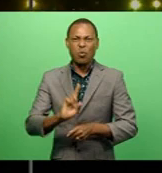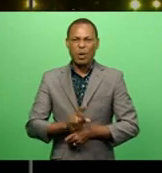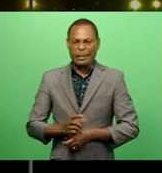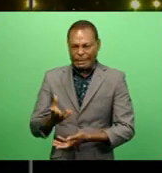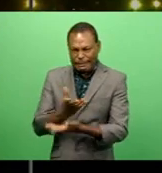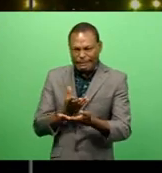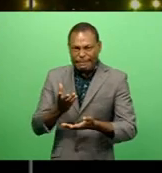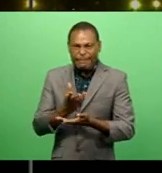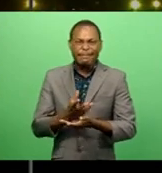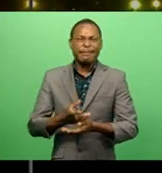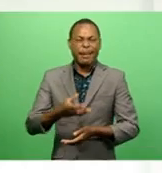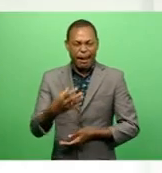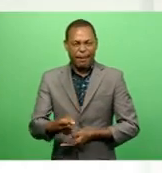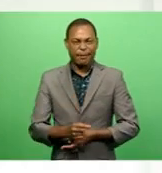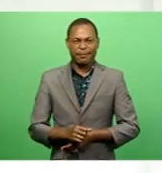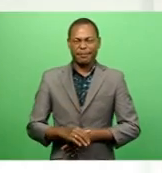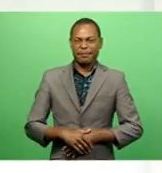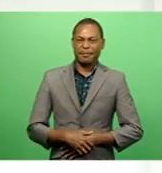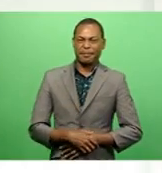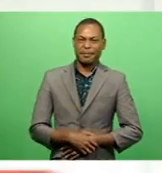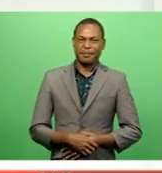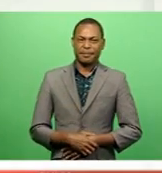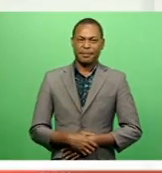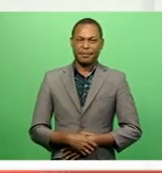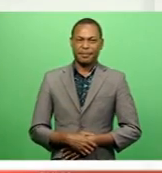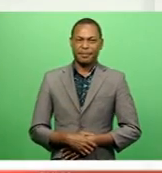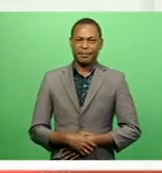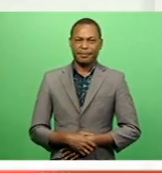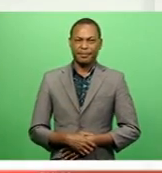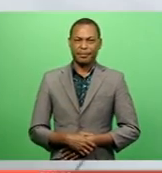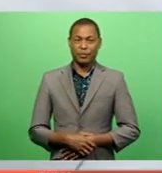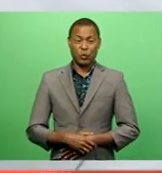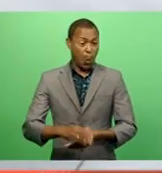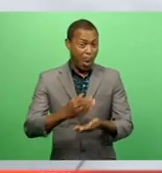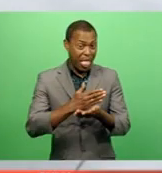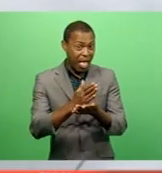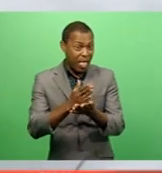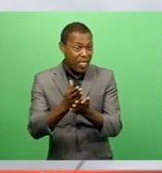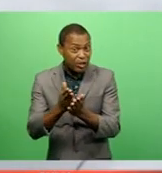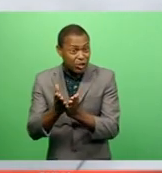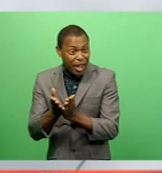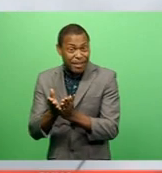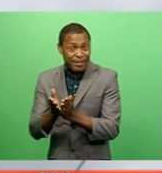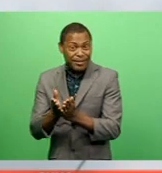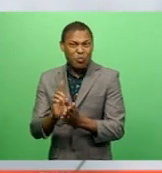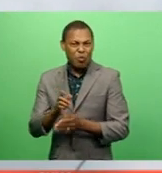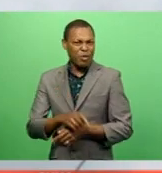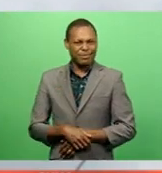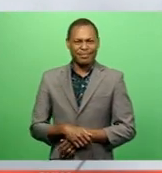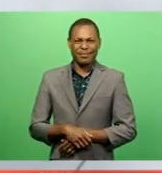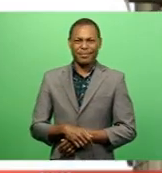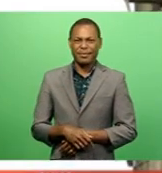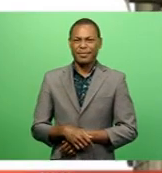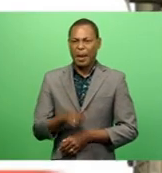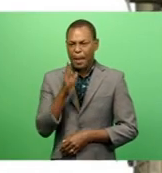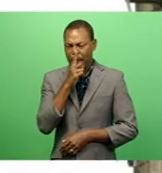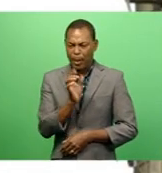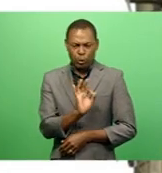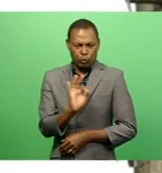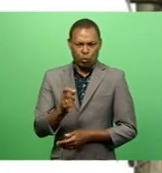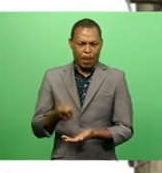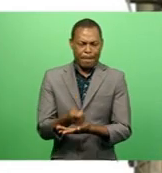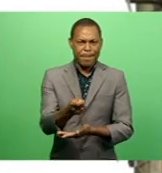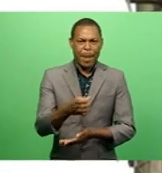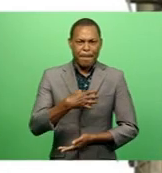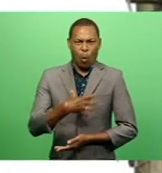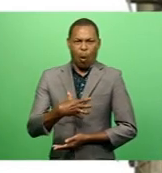Dipesh Kumar reports. The partial divestment of shares will not see Fijians paying more for electricity because of